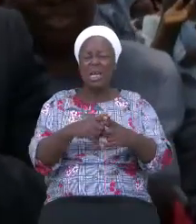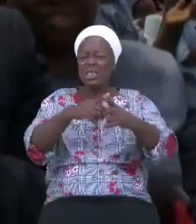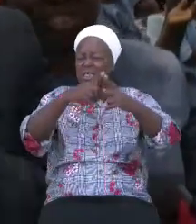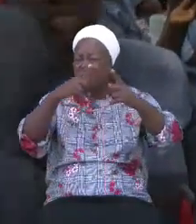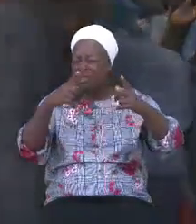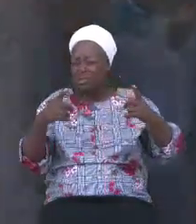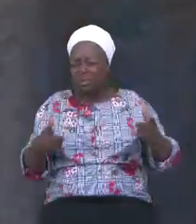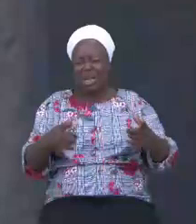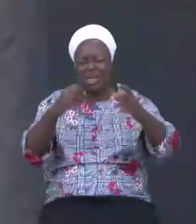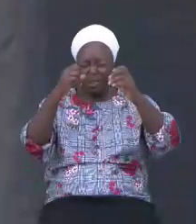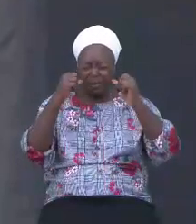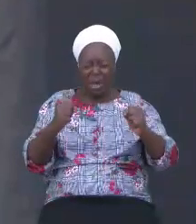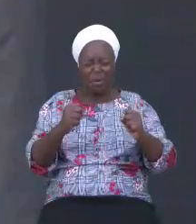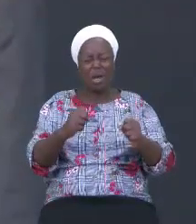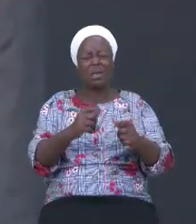Extraordinary pardon.